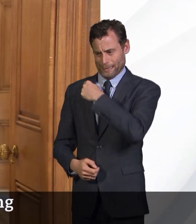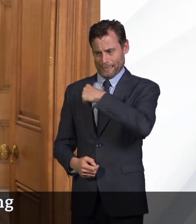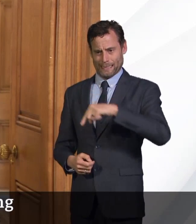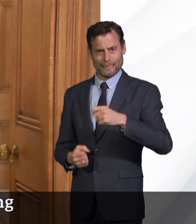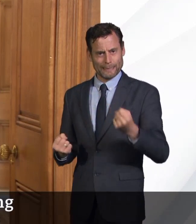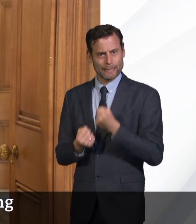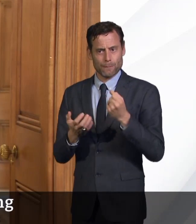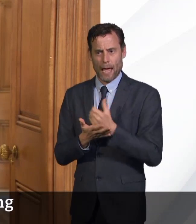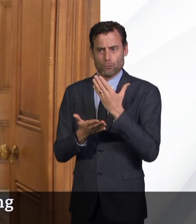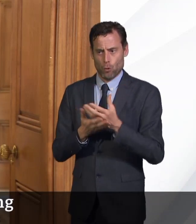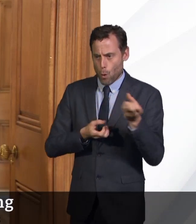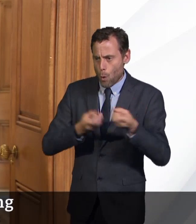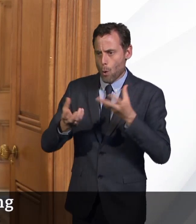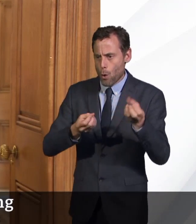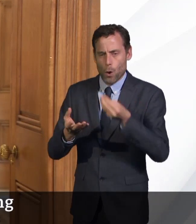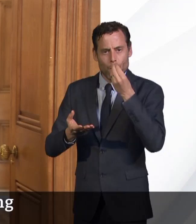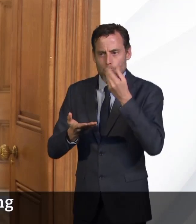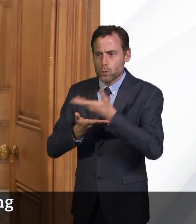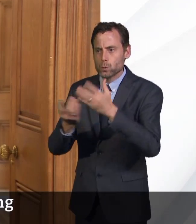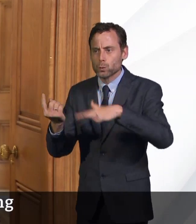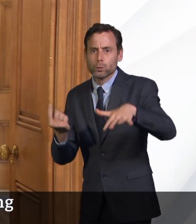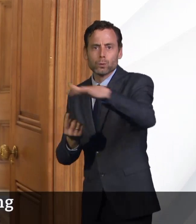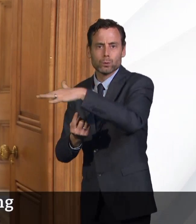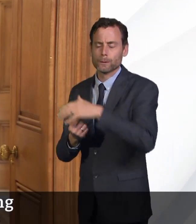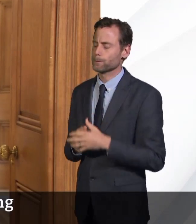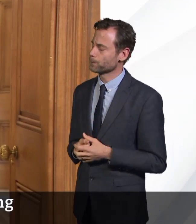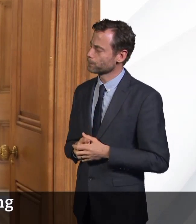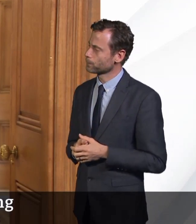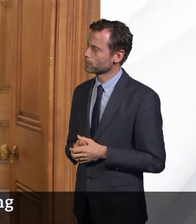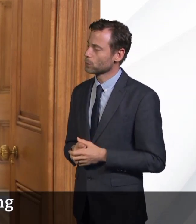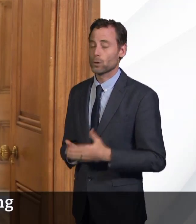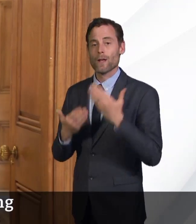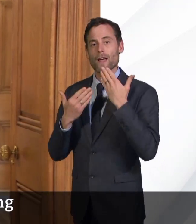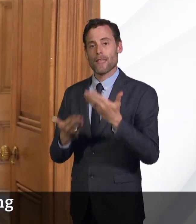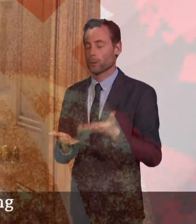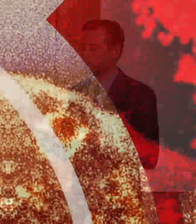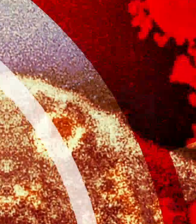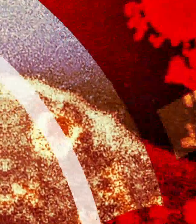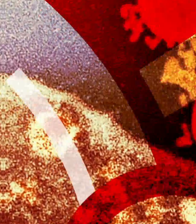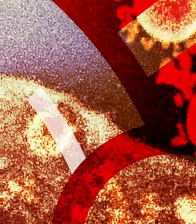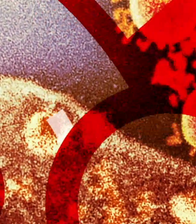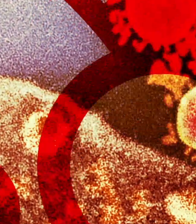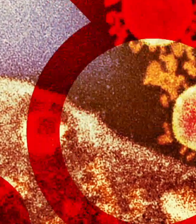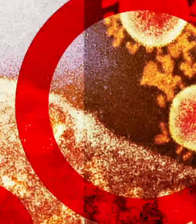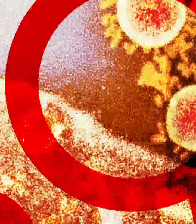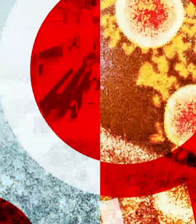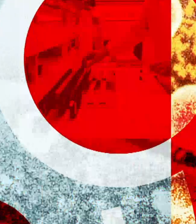months to ensure that we keep food on our supermarket shelves. But thank you all very much.